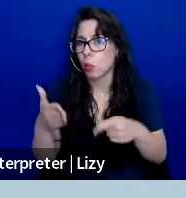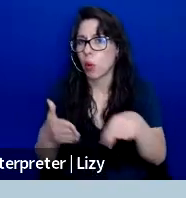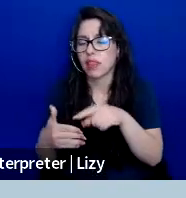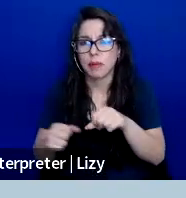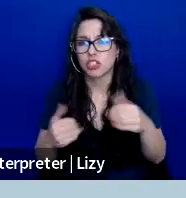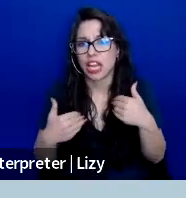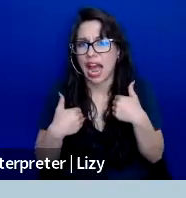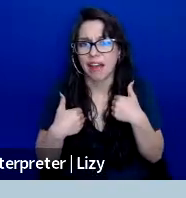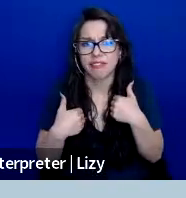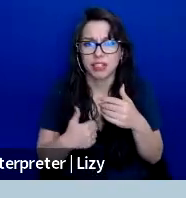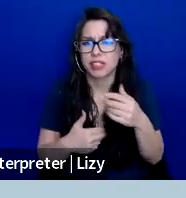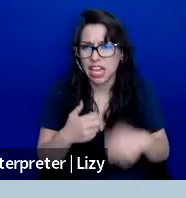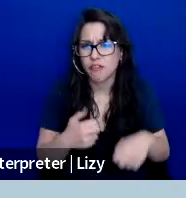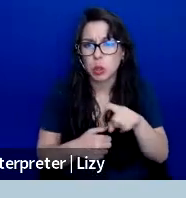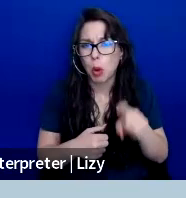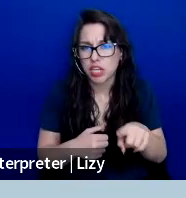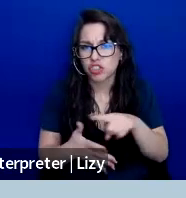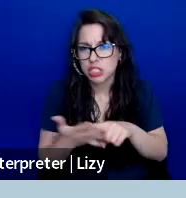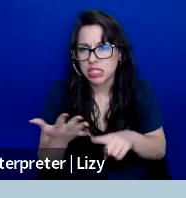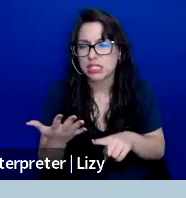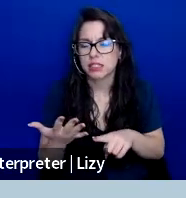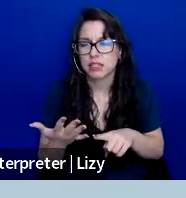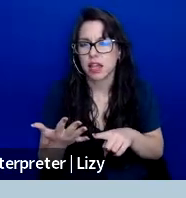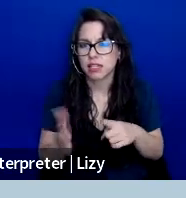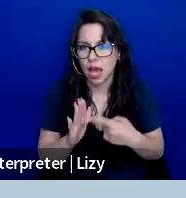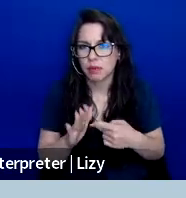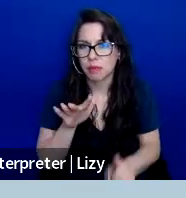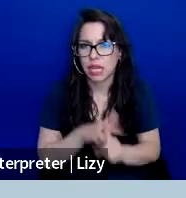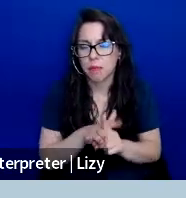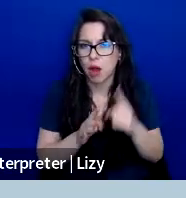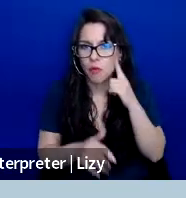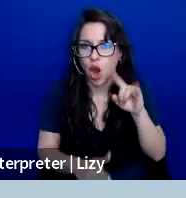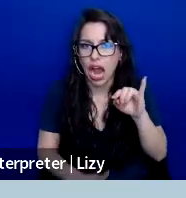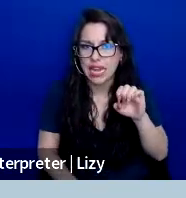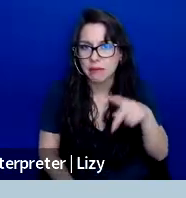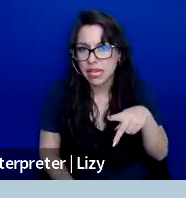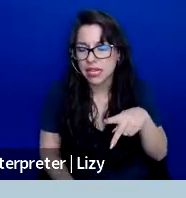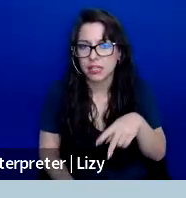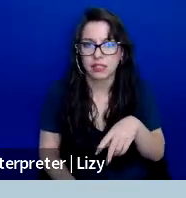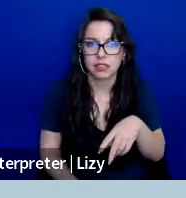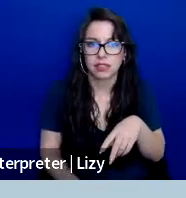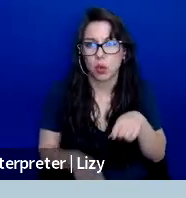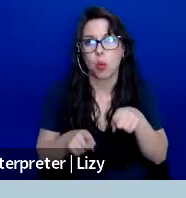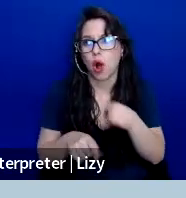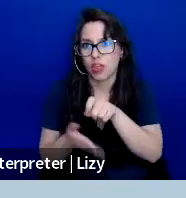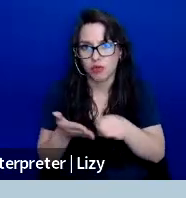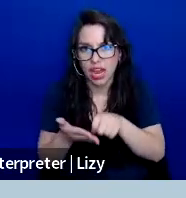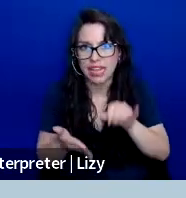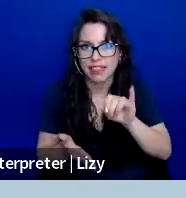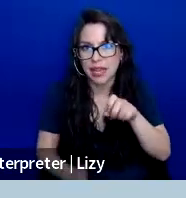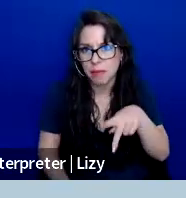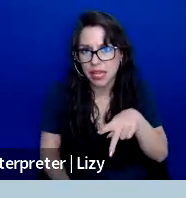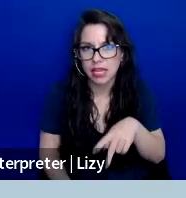tough questions that sometimes come up in IEPs when that IEP is being developed, and